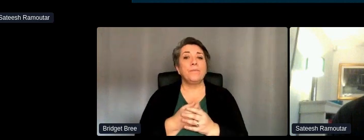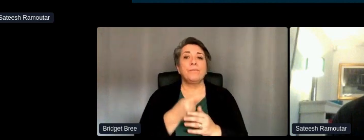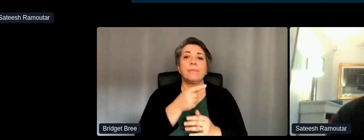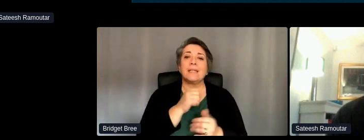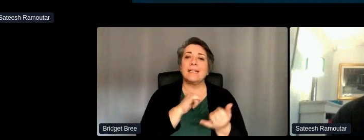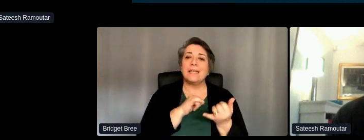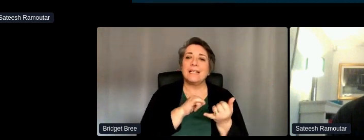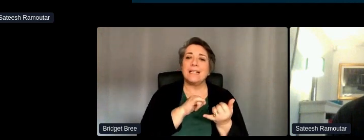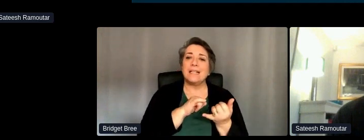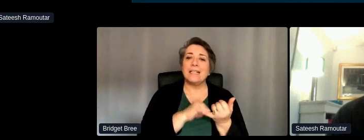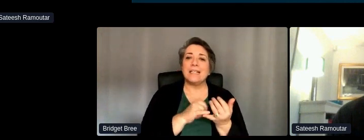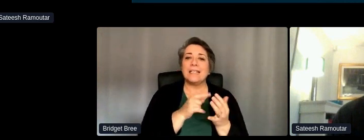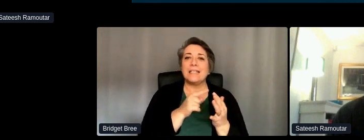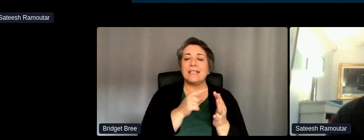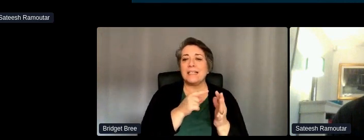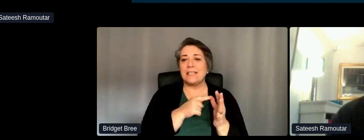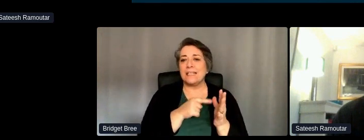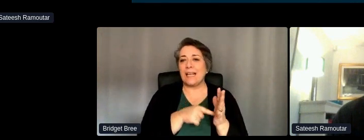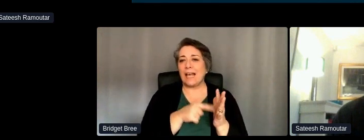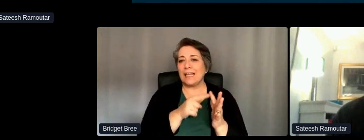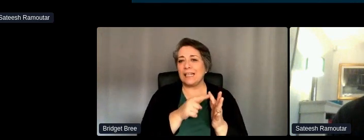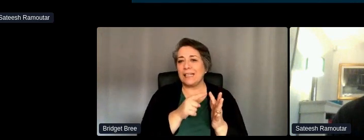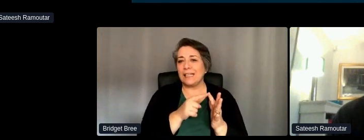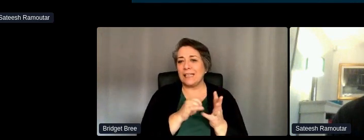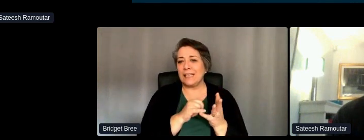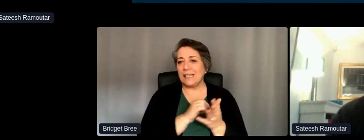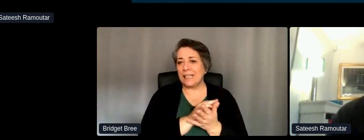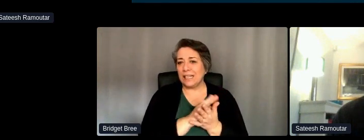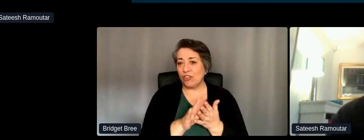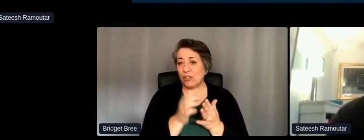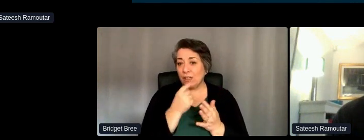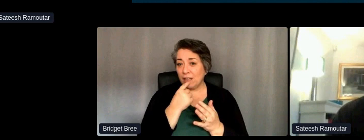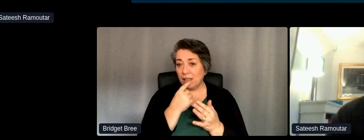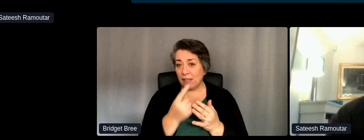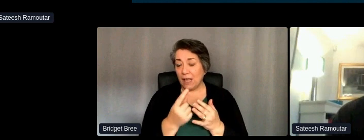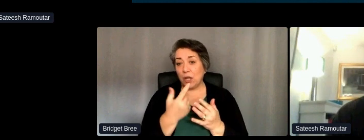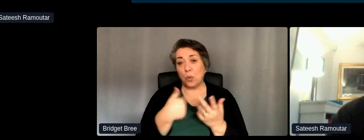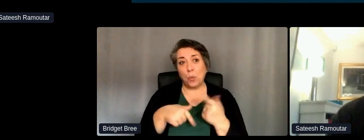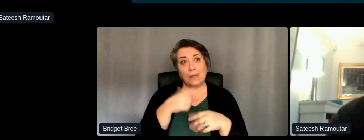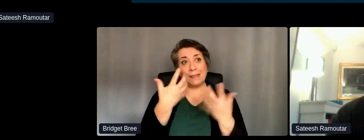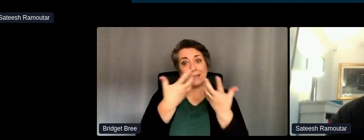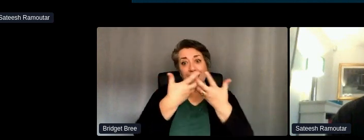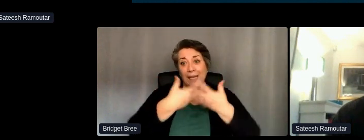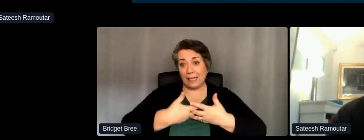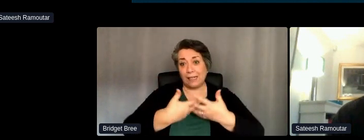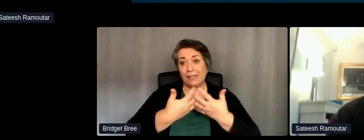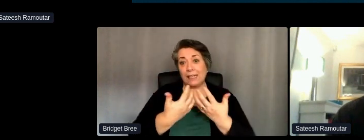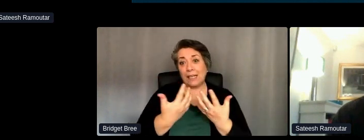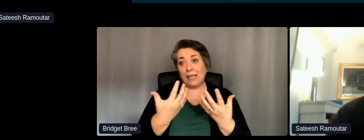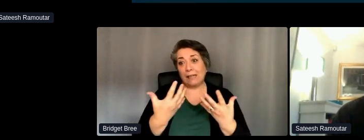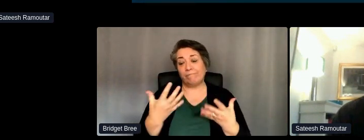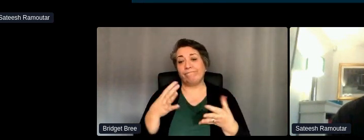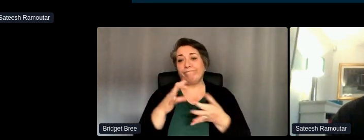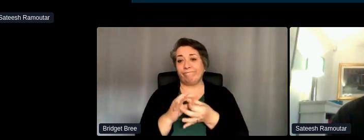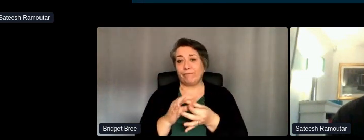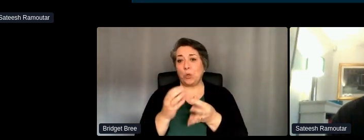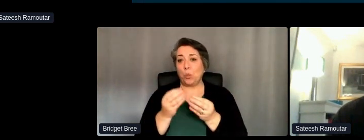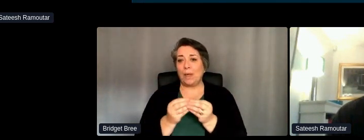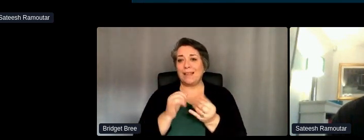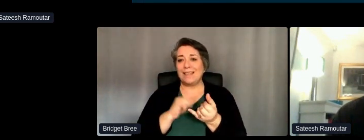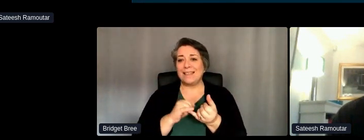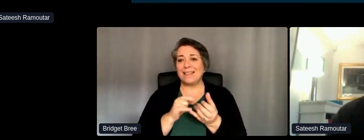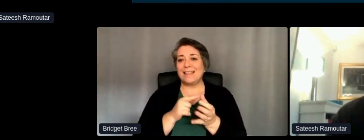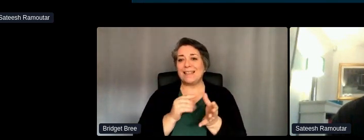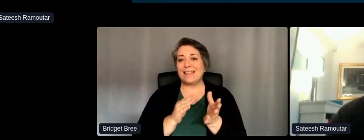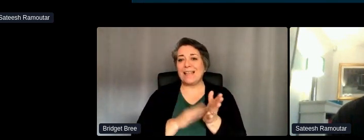our technical involvement with Samsung means that we can make some deep changes to the way the device actually interacts with